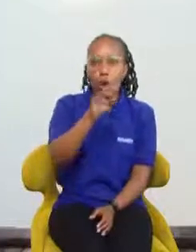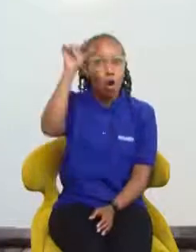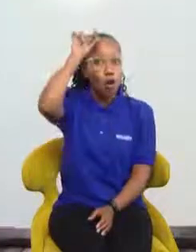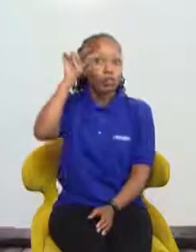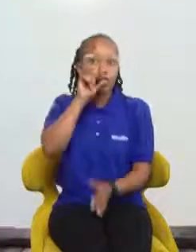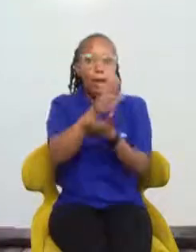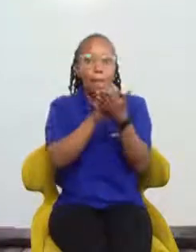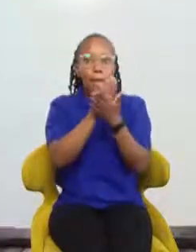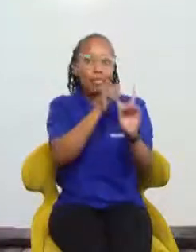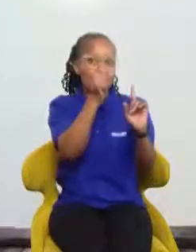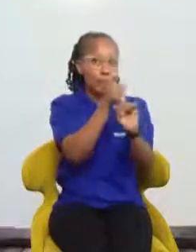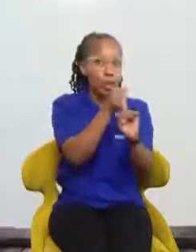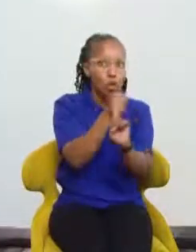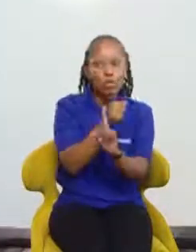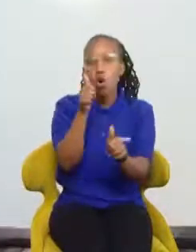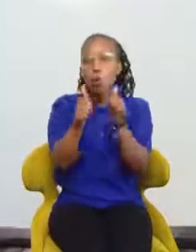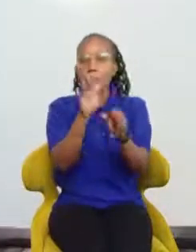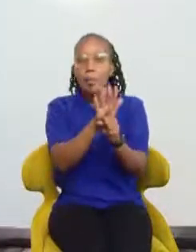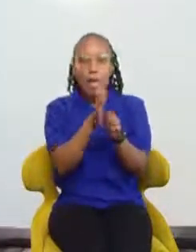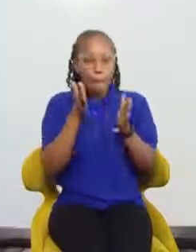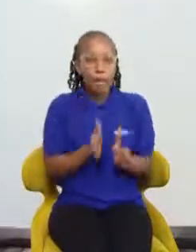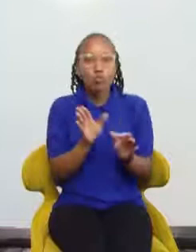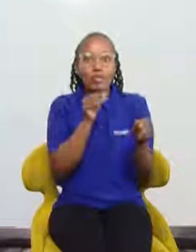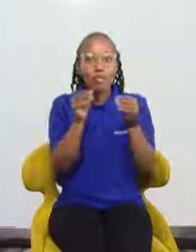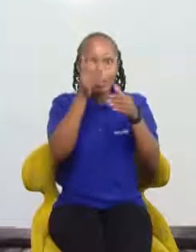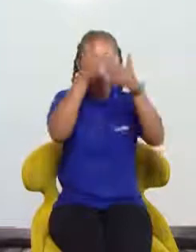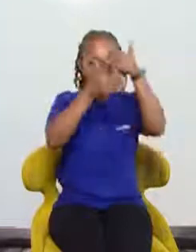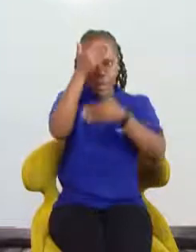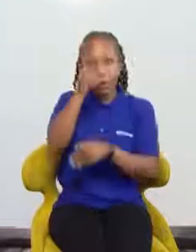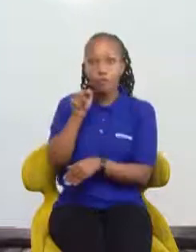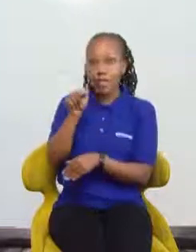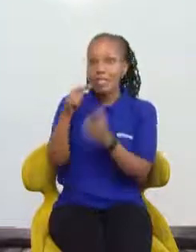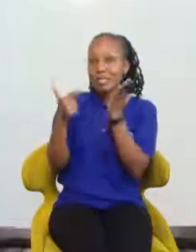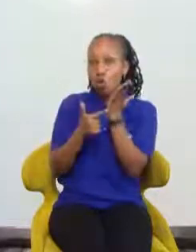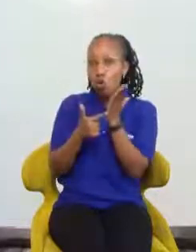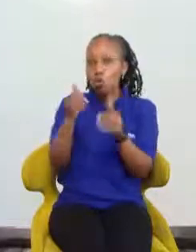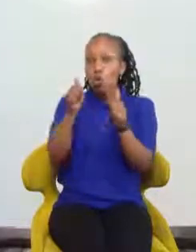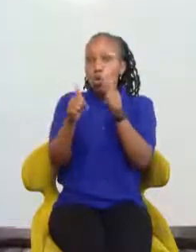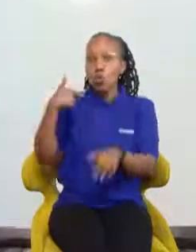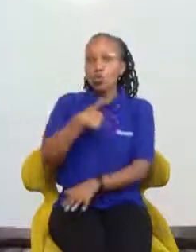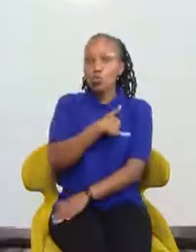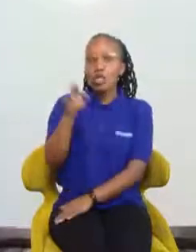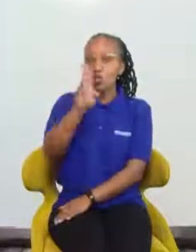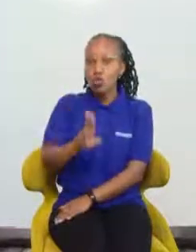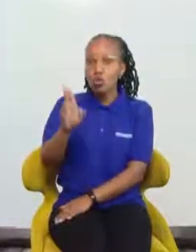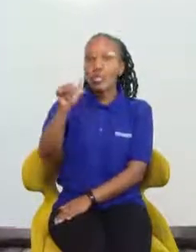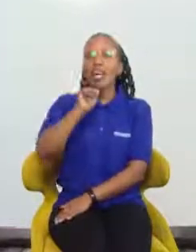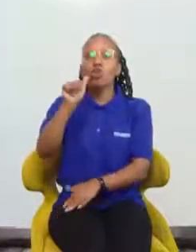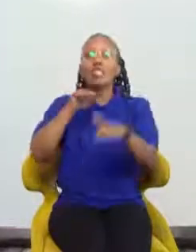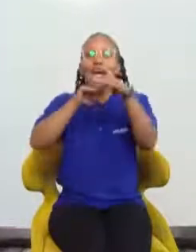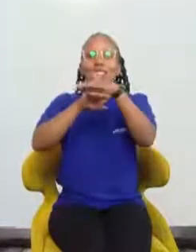many persons with disabilities face. If these technologies that we use are not